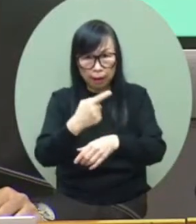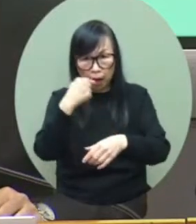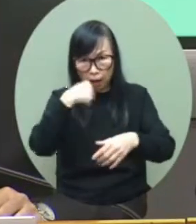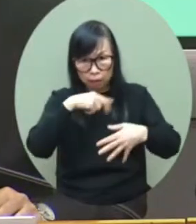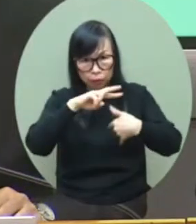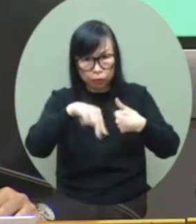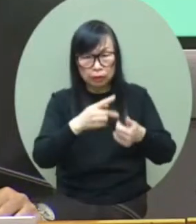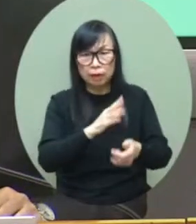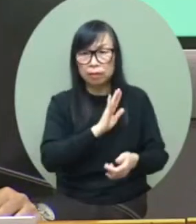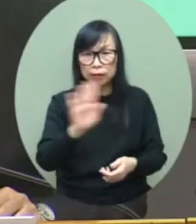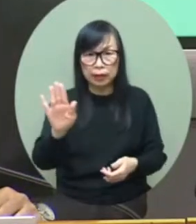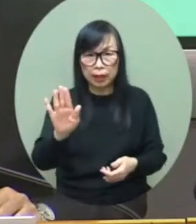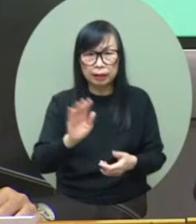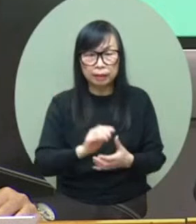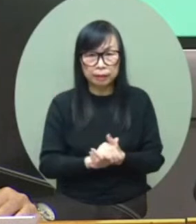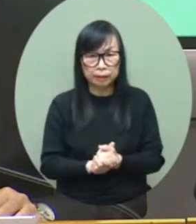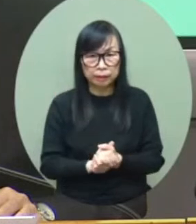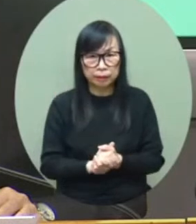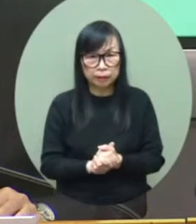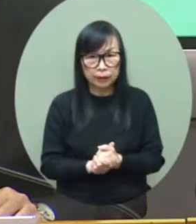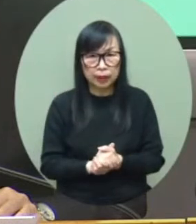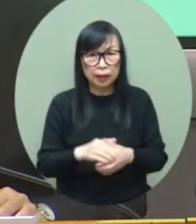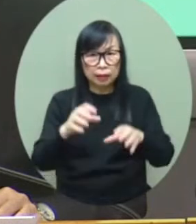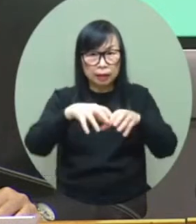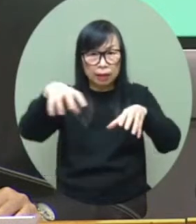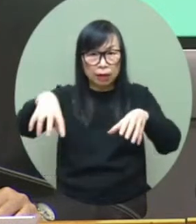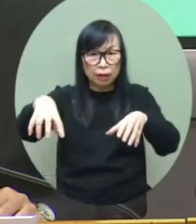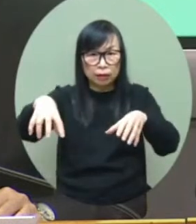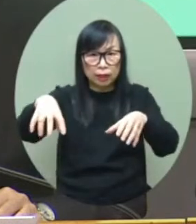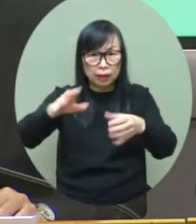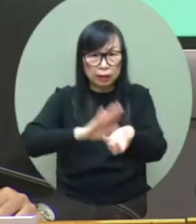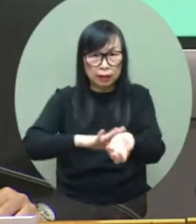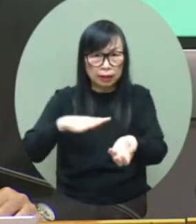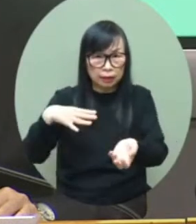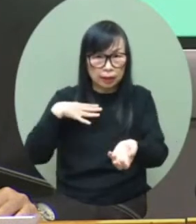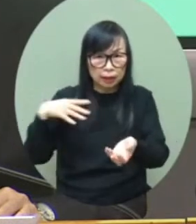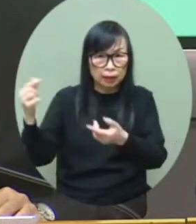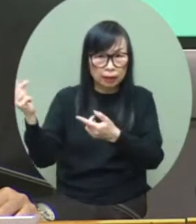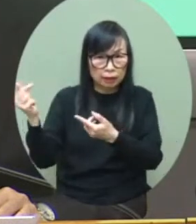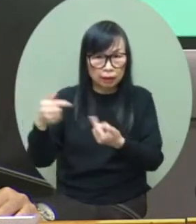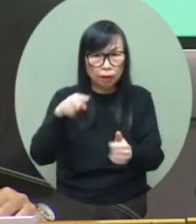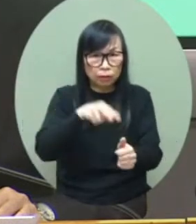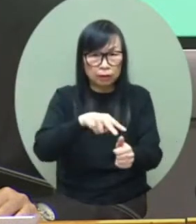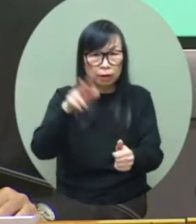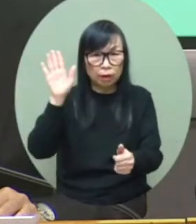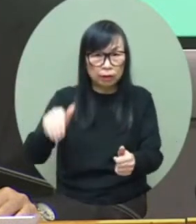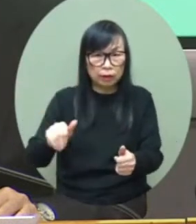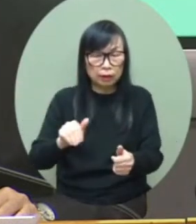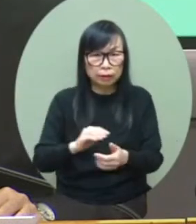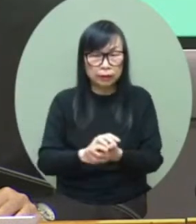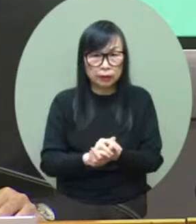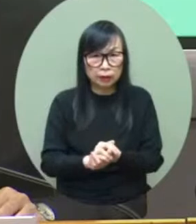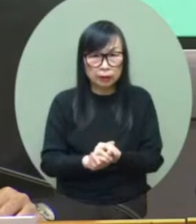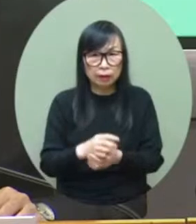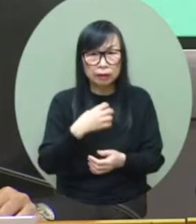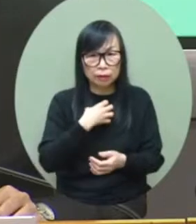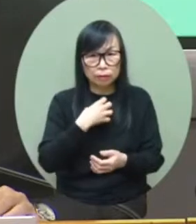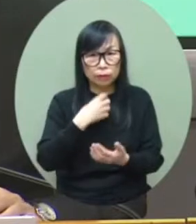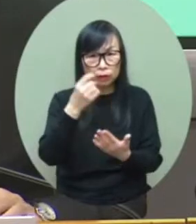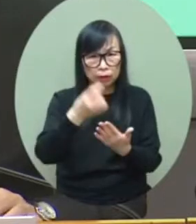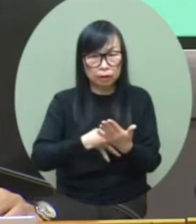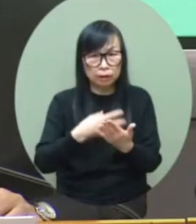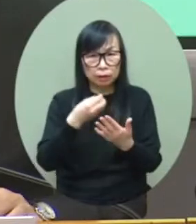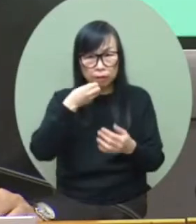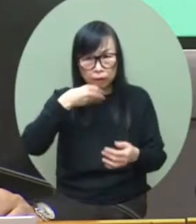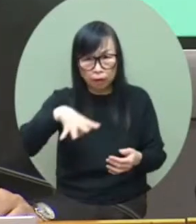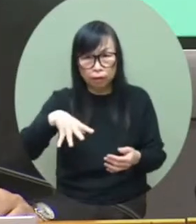persons traveling to and from between the Hong Kong mainland will no longer have to do a PCR test within 48 hours